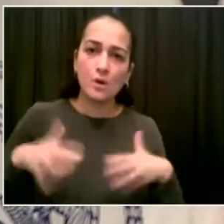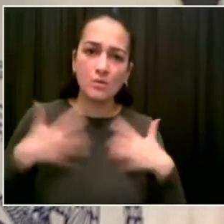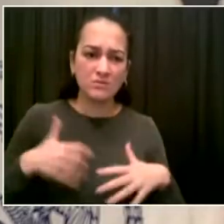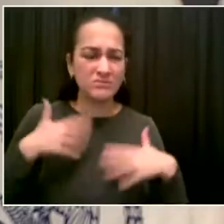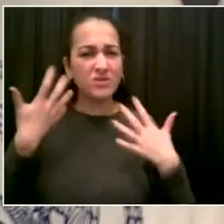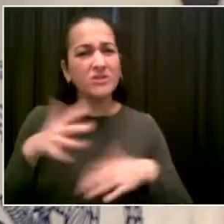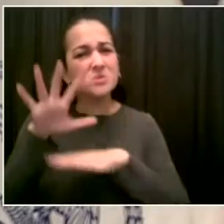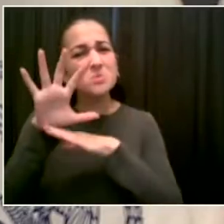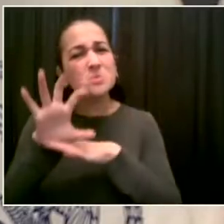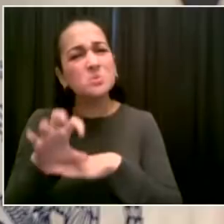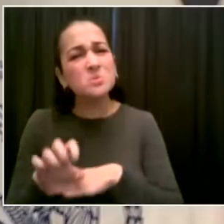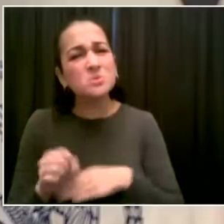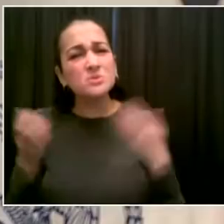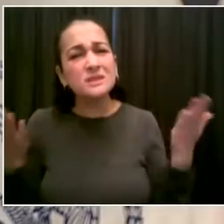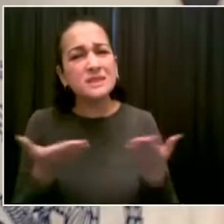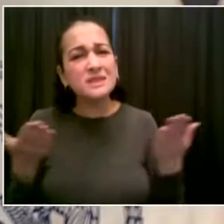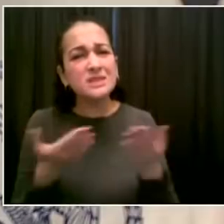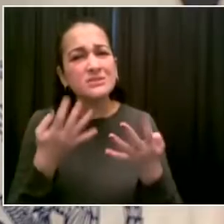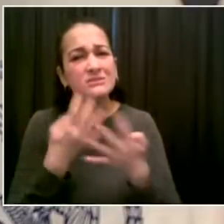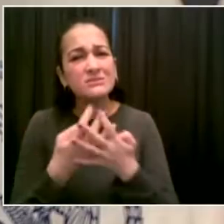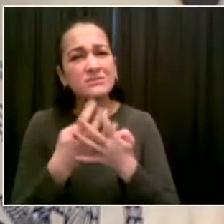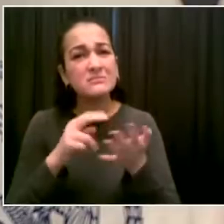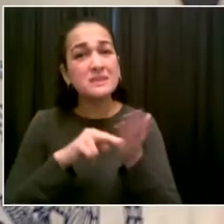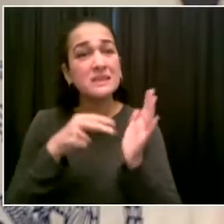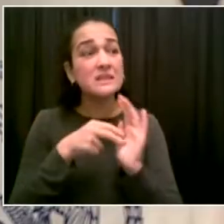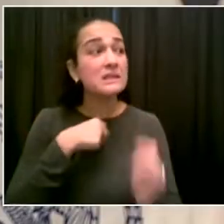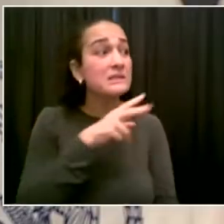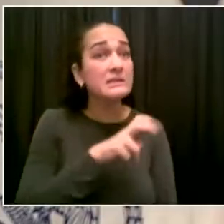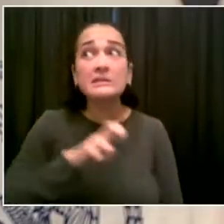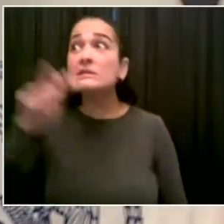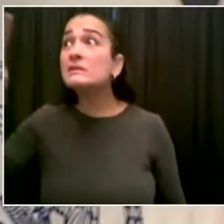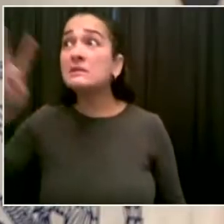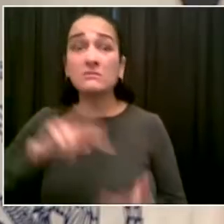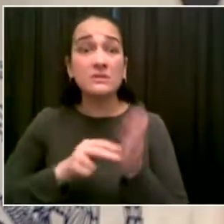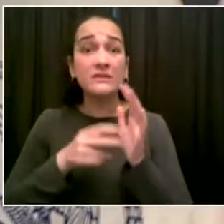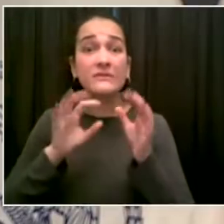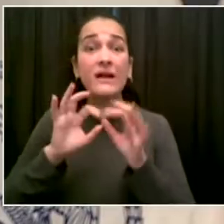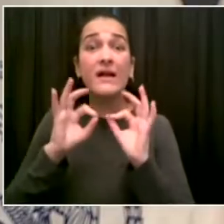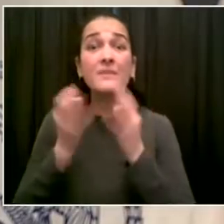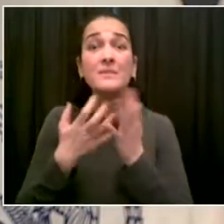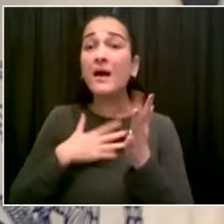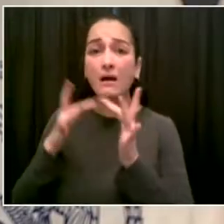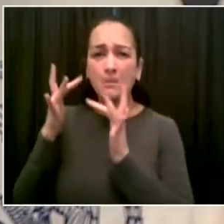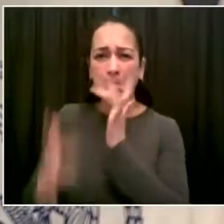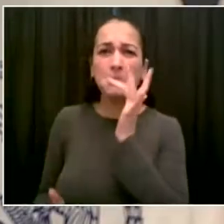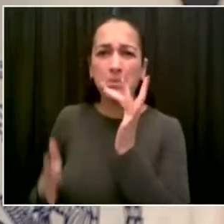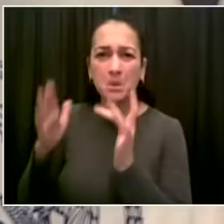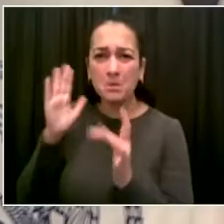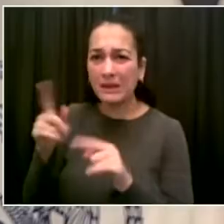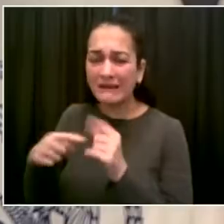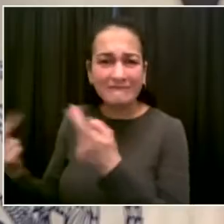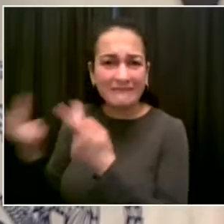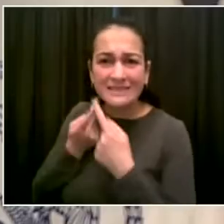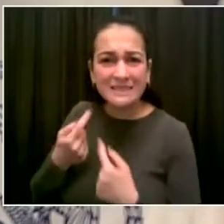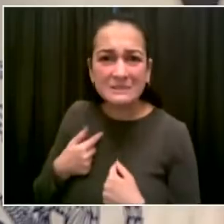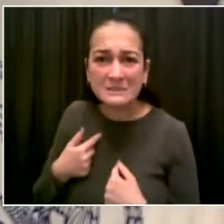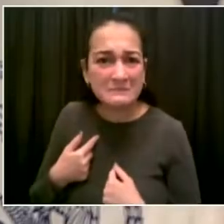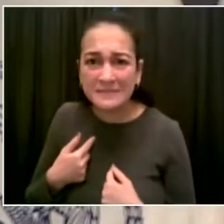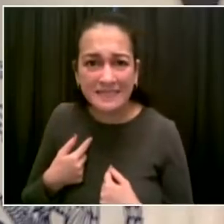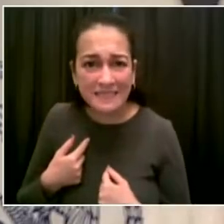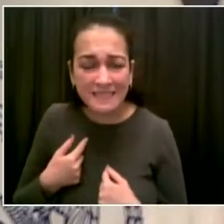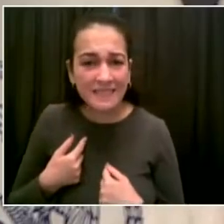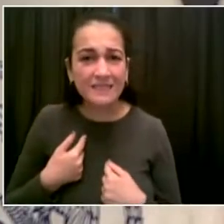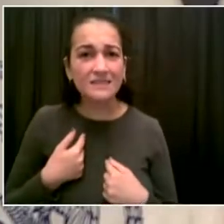their lawyers in order to help you get a hold of the staffing crisis there. Gloria,